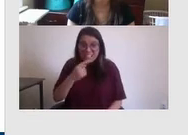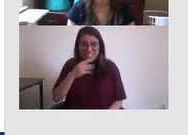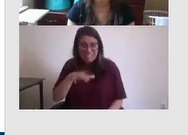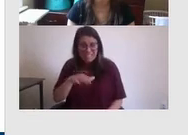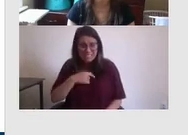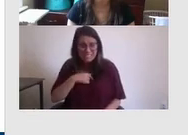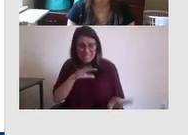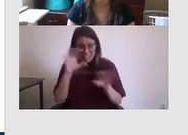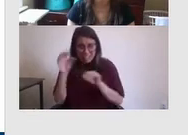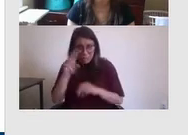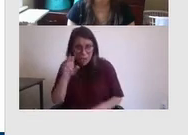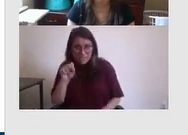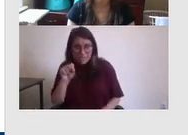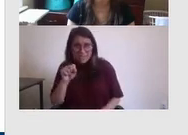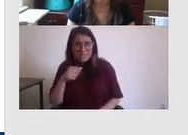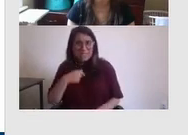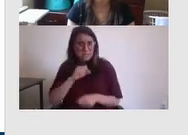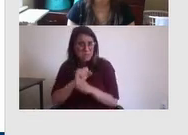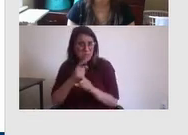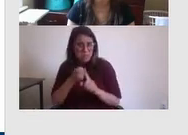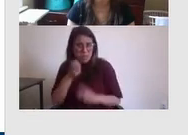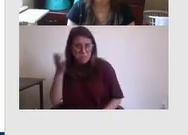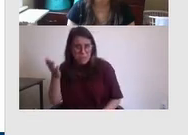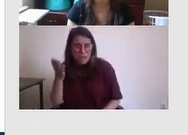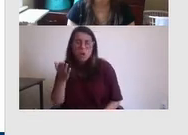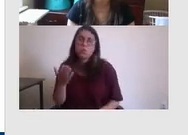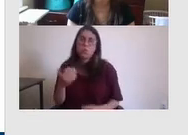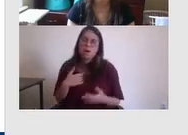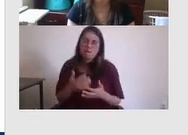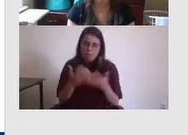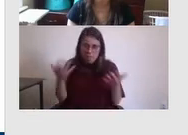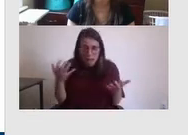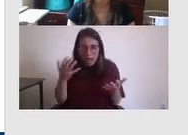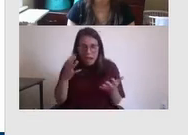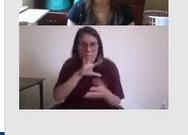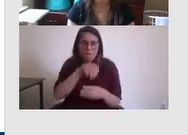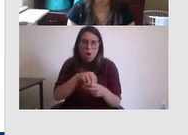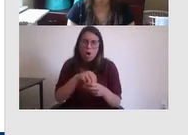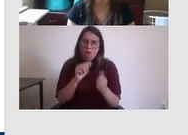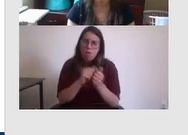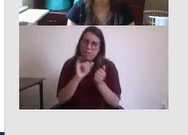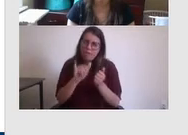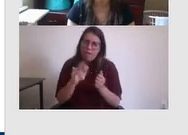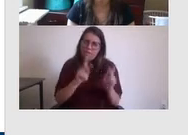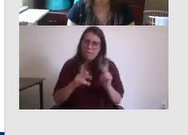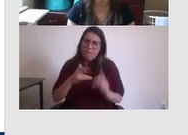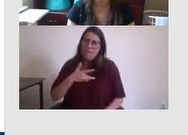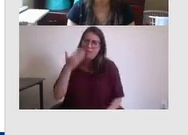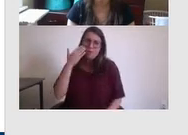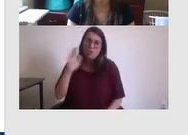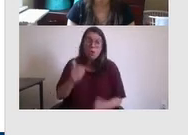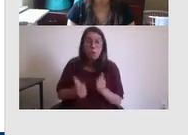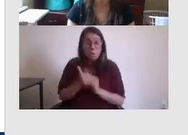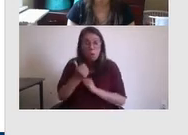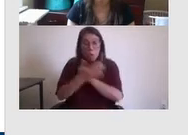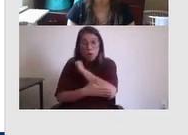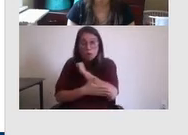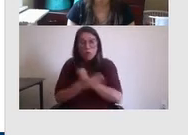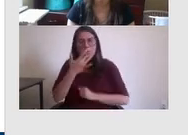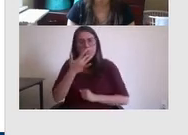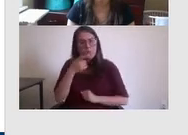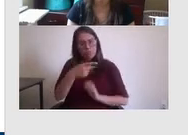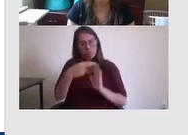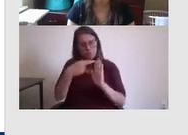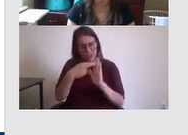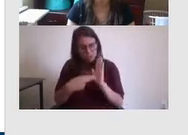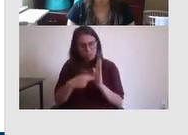country. And again, there's a lot that goes into that that people don't really understand. Most countries want you to be registered to work